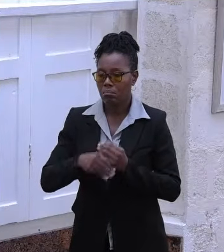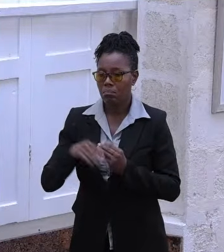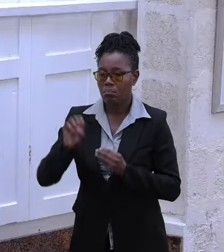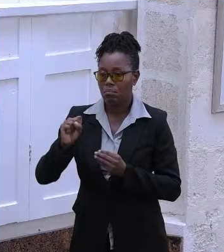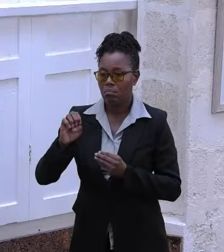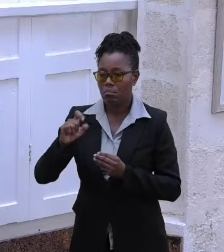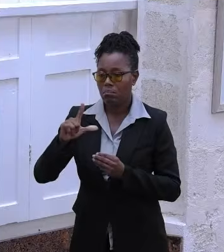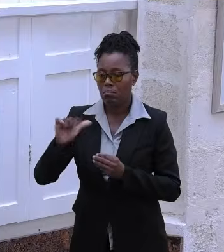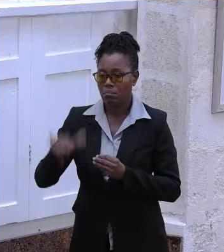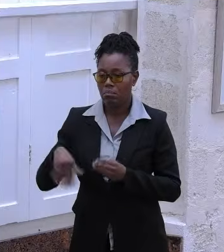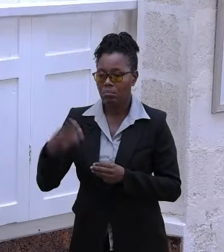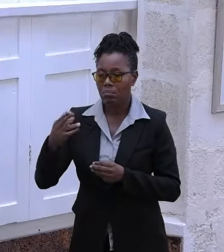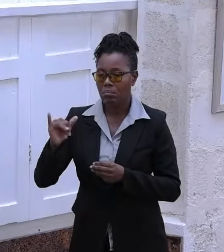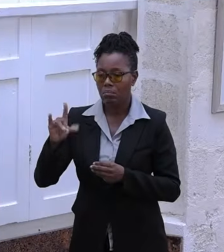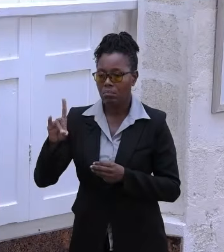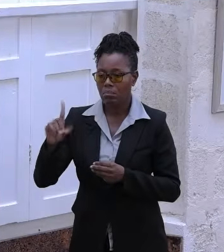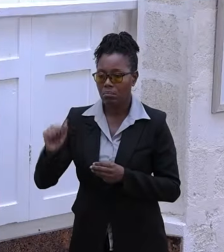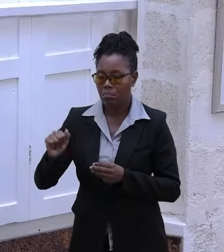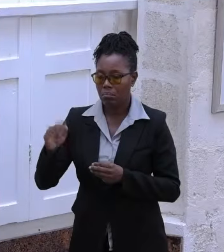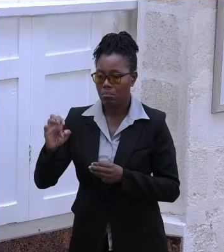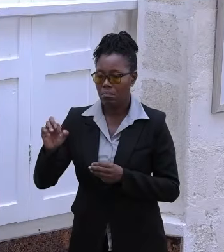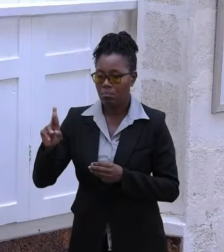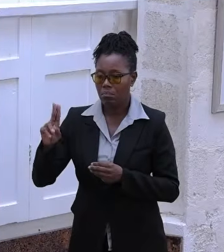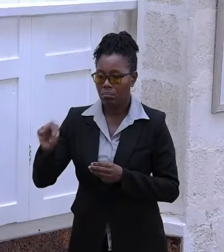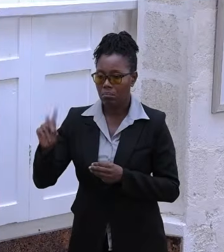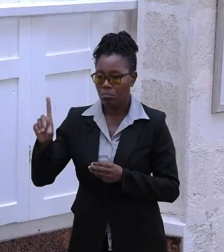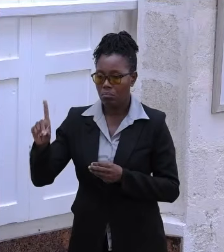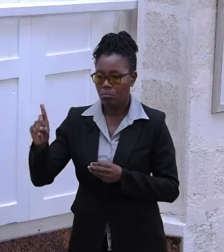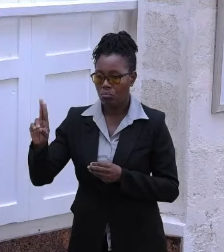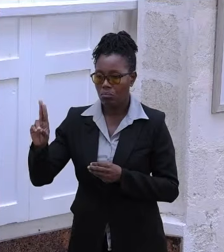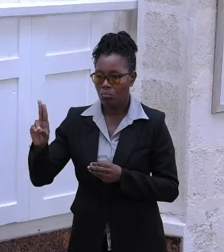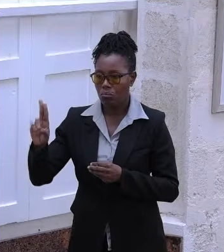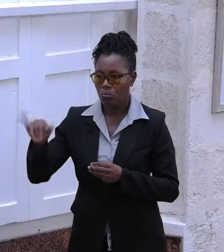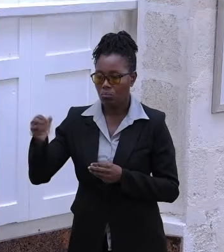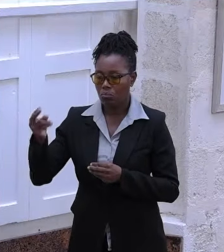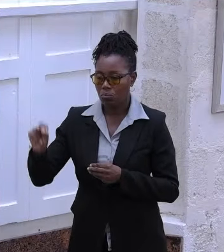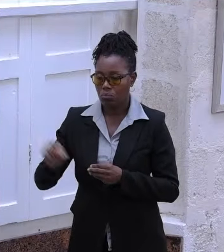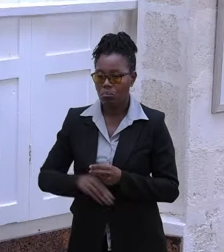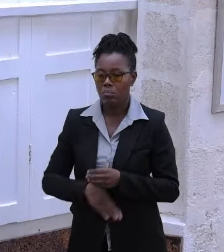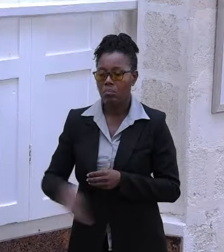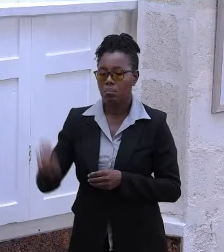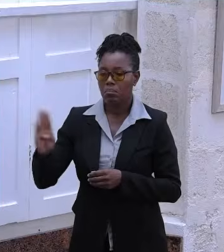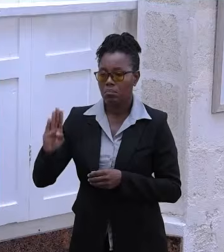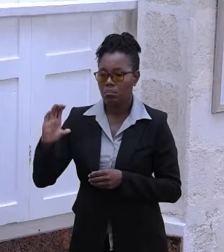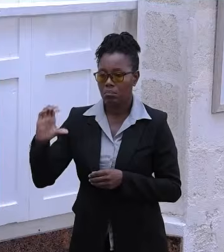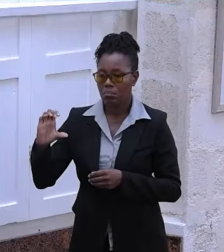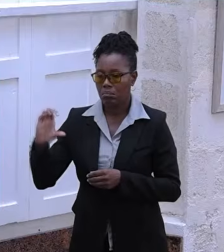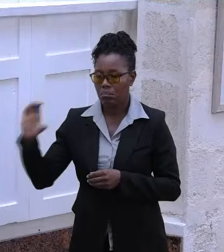Gilden Bourne and Dujon, and the Barbados Chamber of Commerce and Industry.